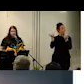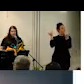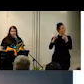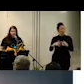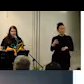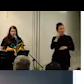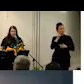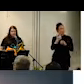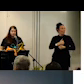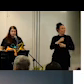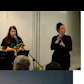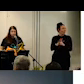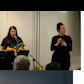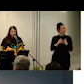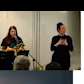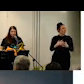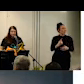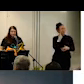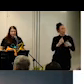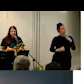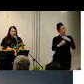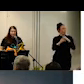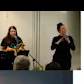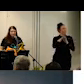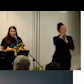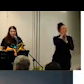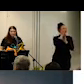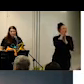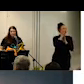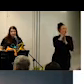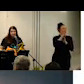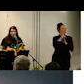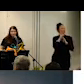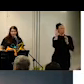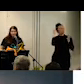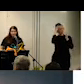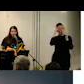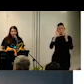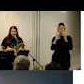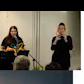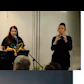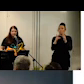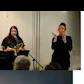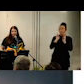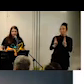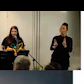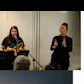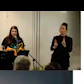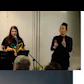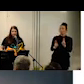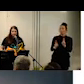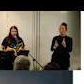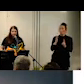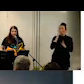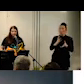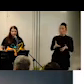is that on the top, these are neurotypical mice. They actually, even after they learn this social anxiety, they let go